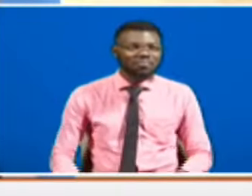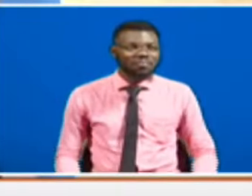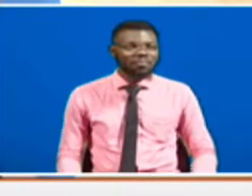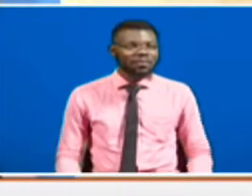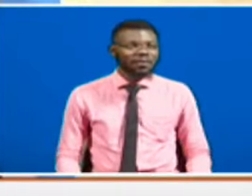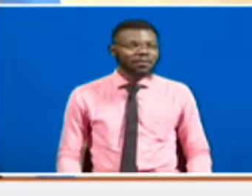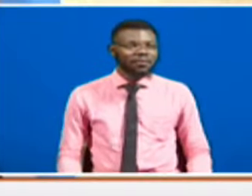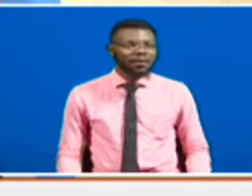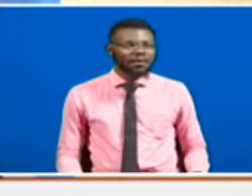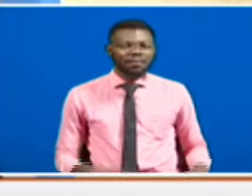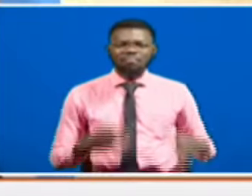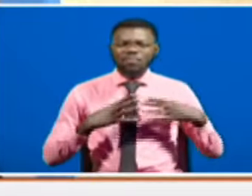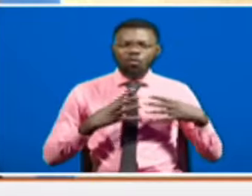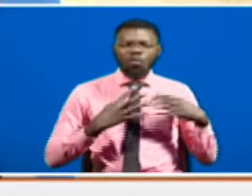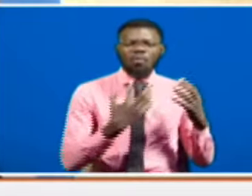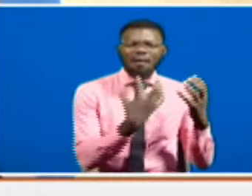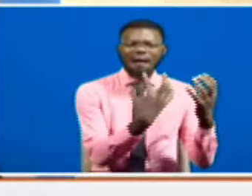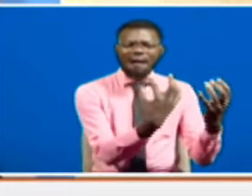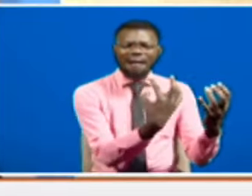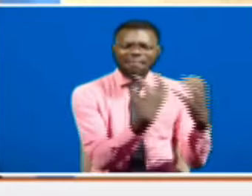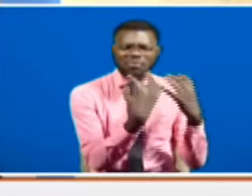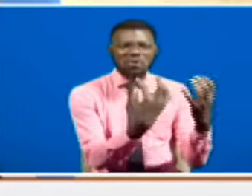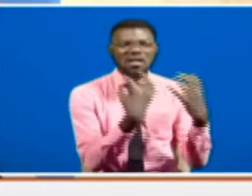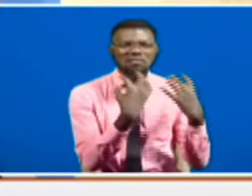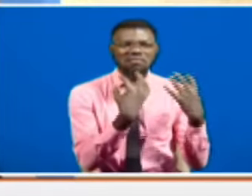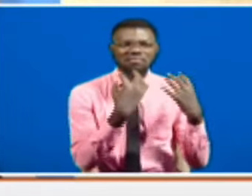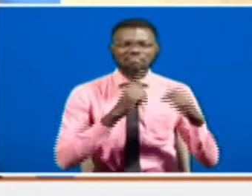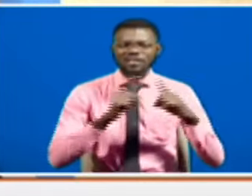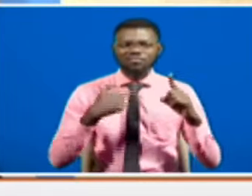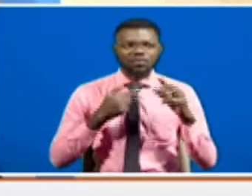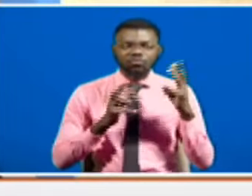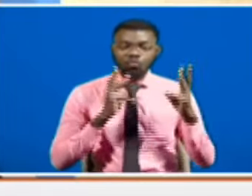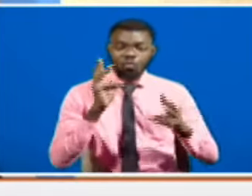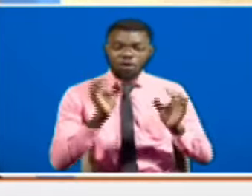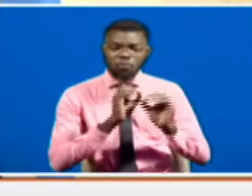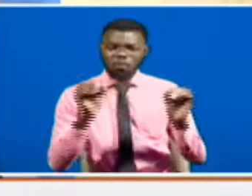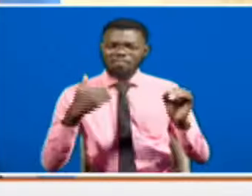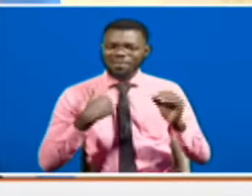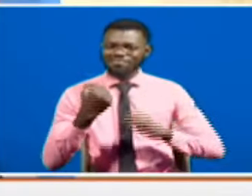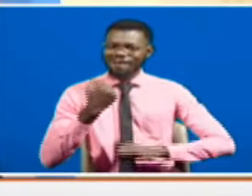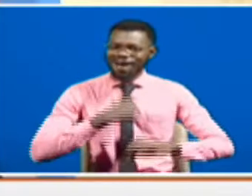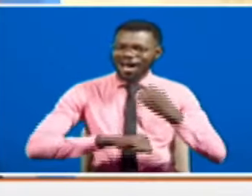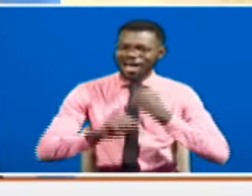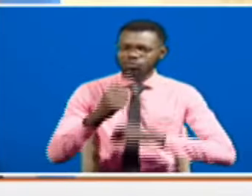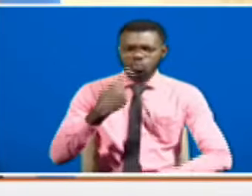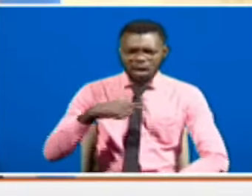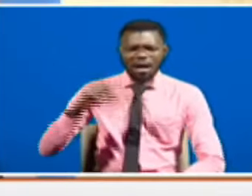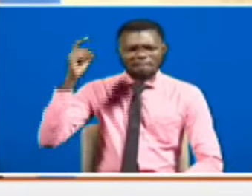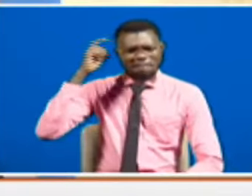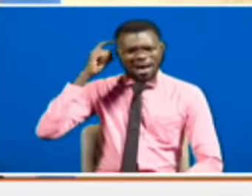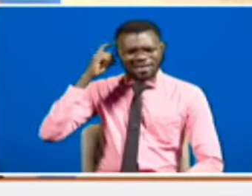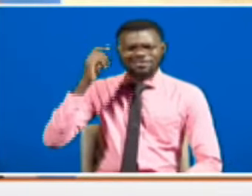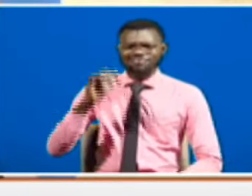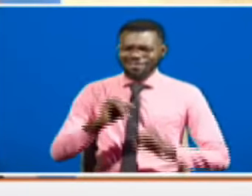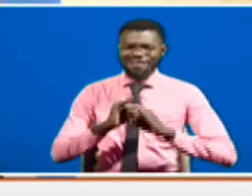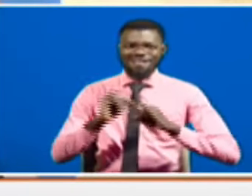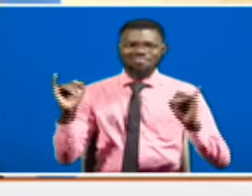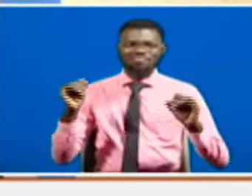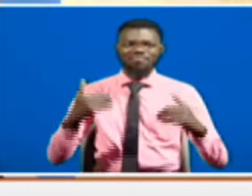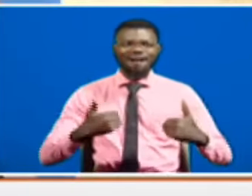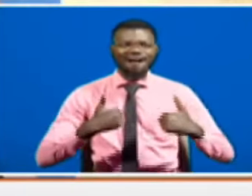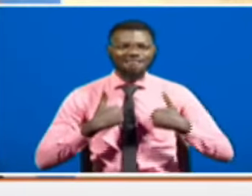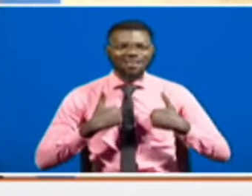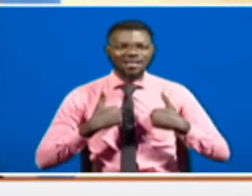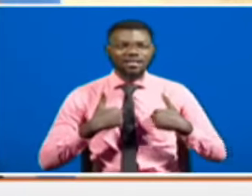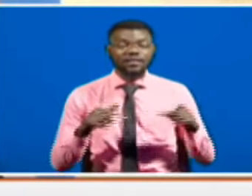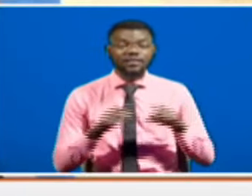me names. But you see, when you are doing the right thing, your conscience is clear that you are doing the right thing. And I